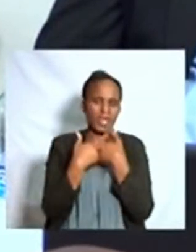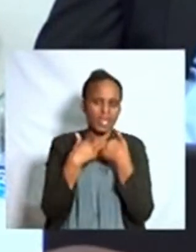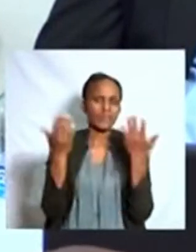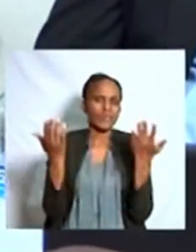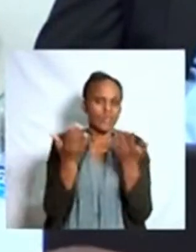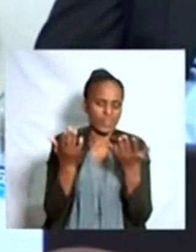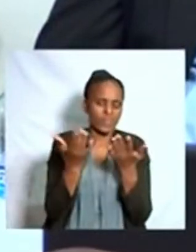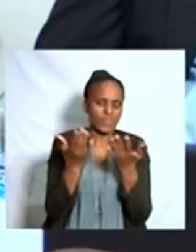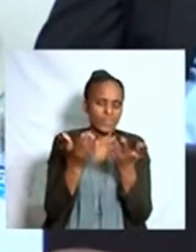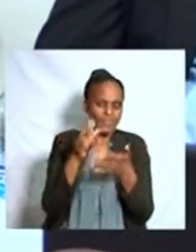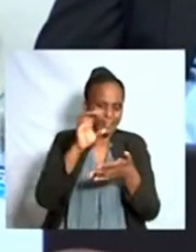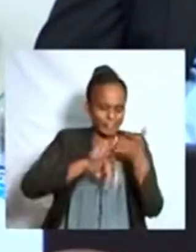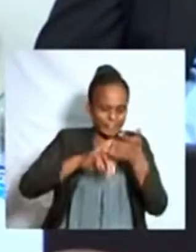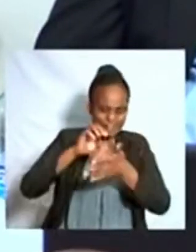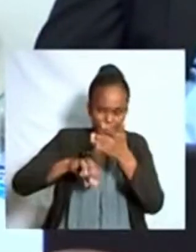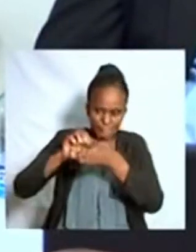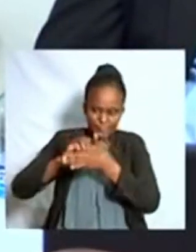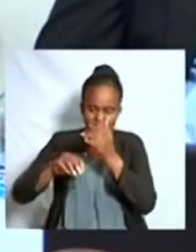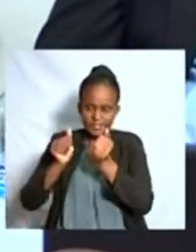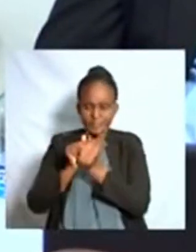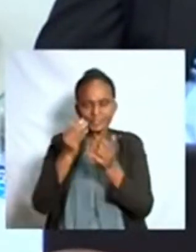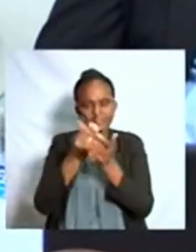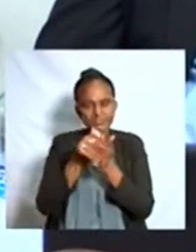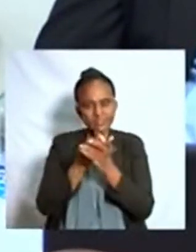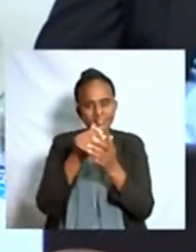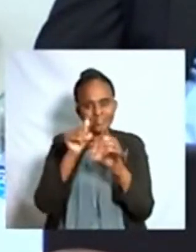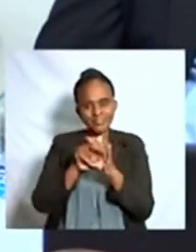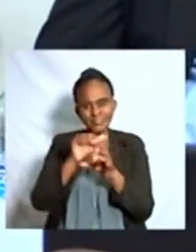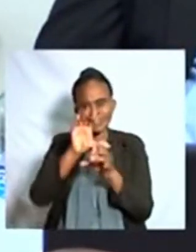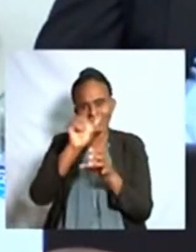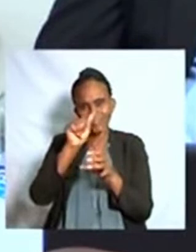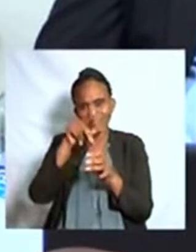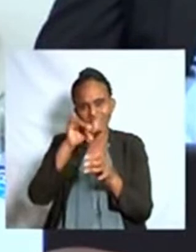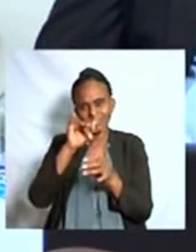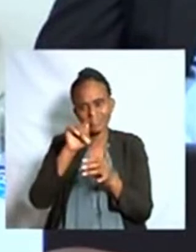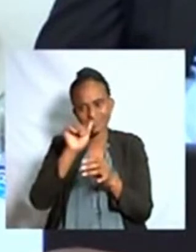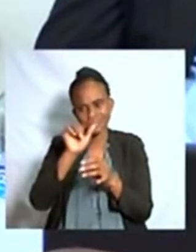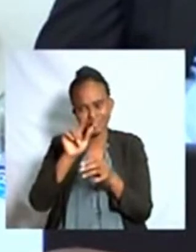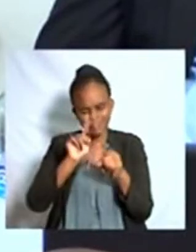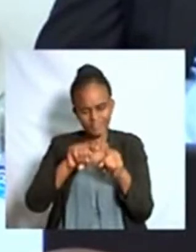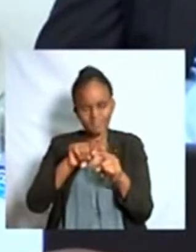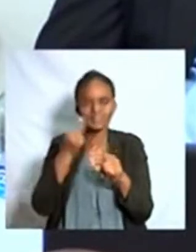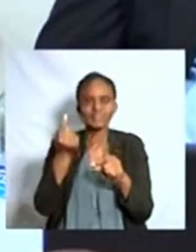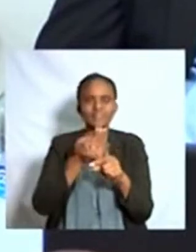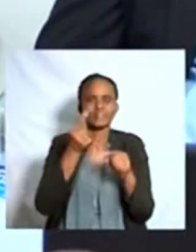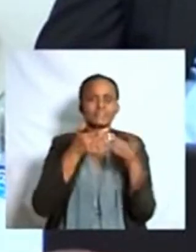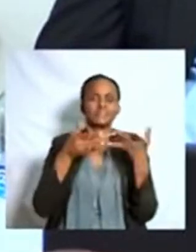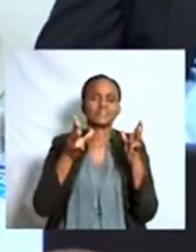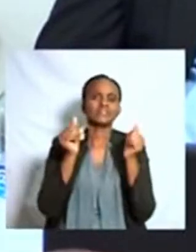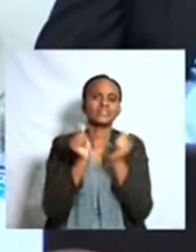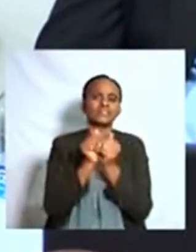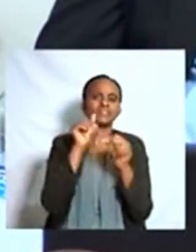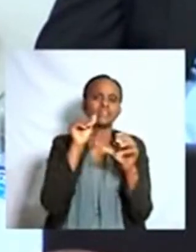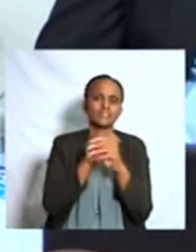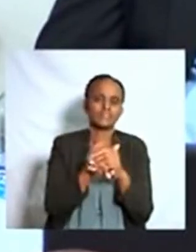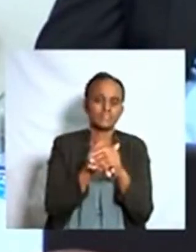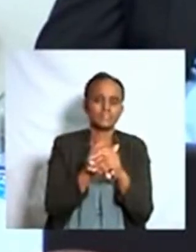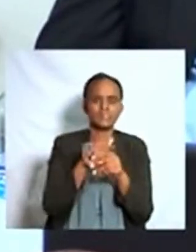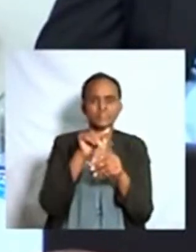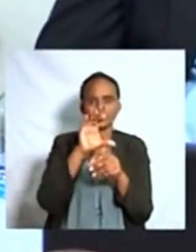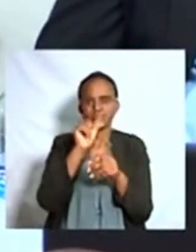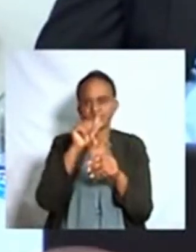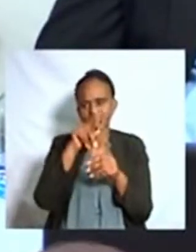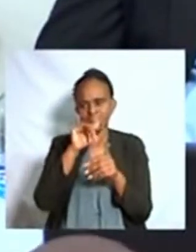waiver in terms of movement of money from capital to RDCs. Variations are only allowed within, if it's capital, it should be